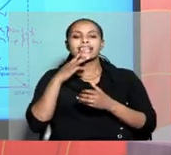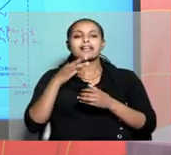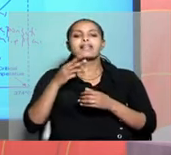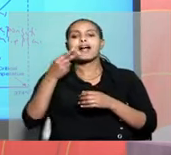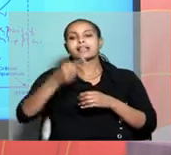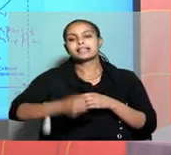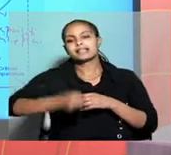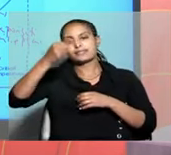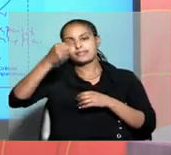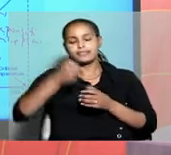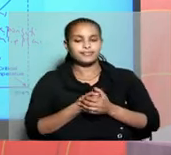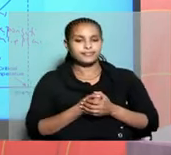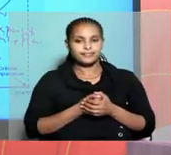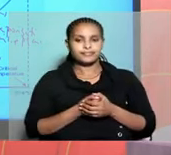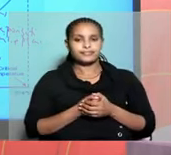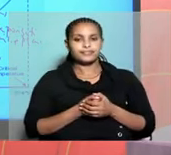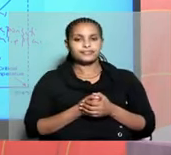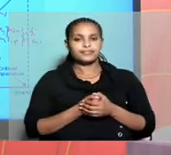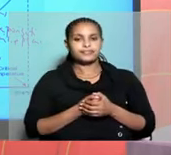gas.